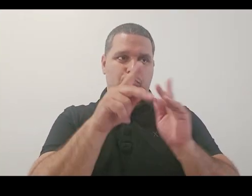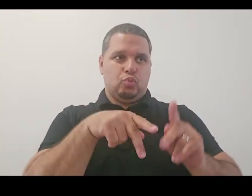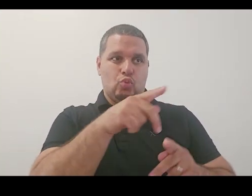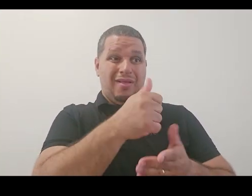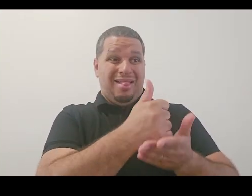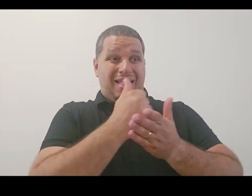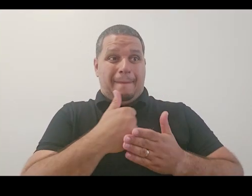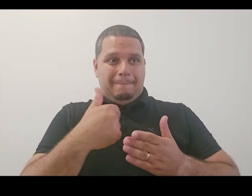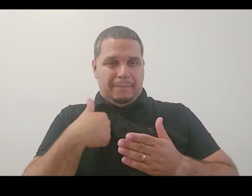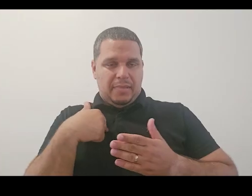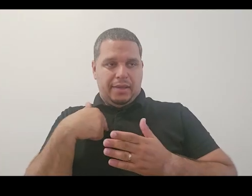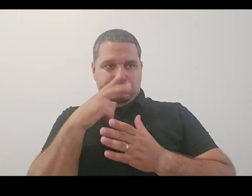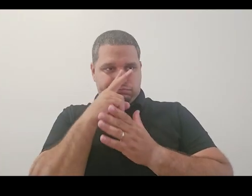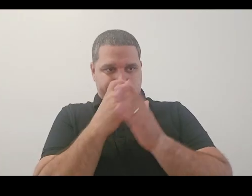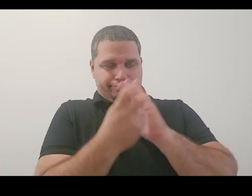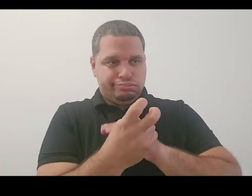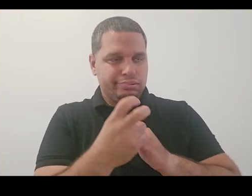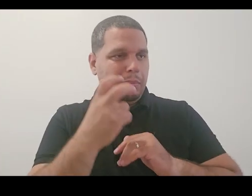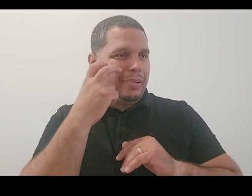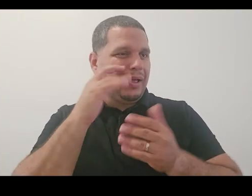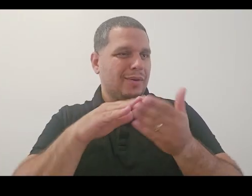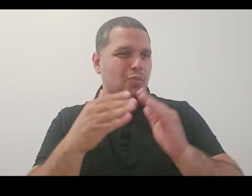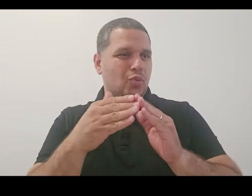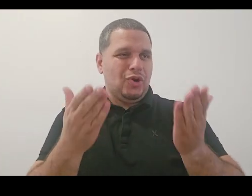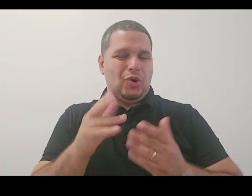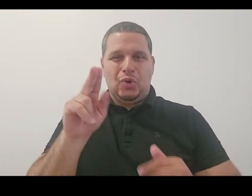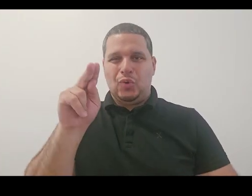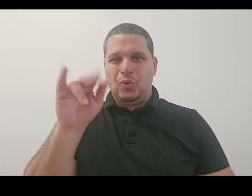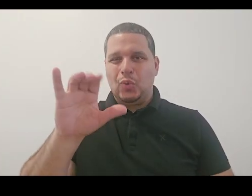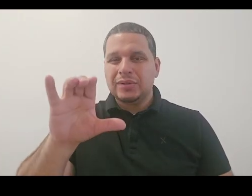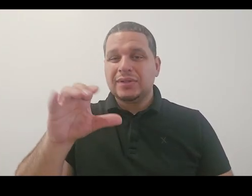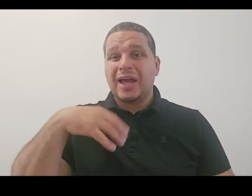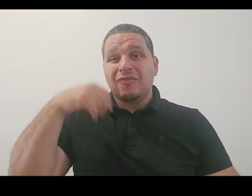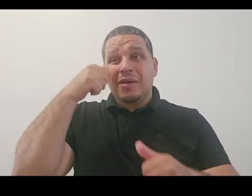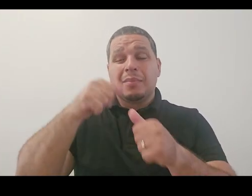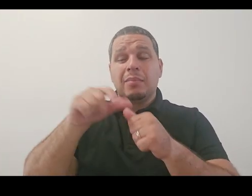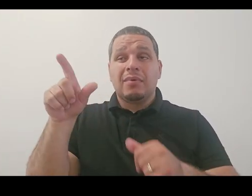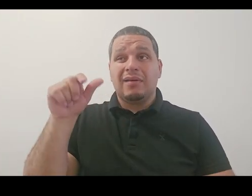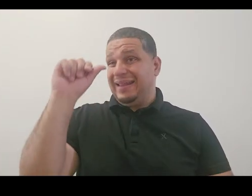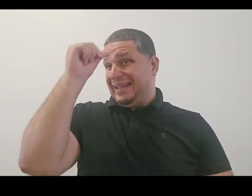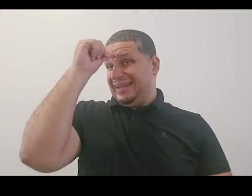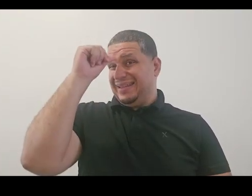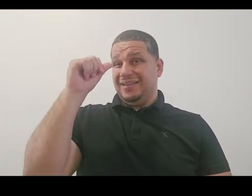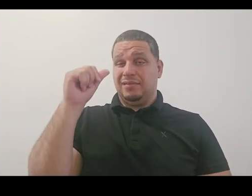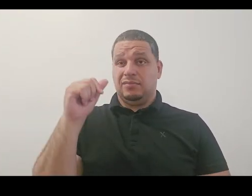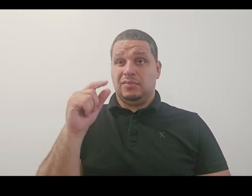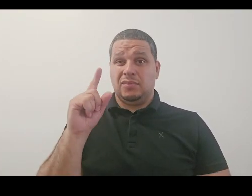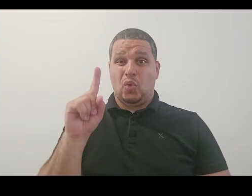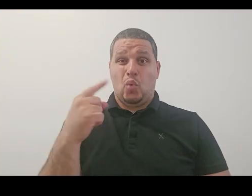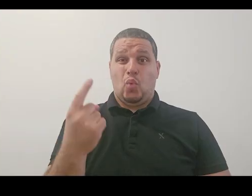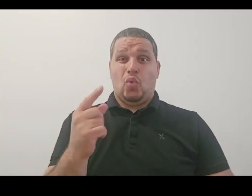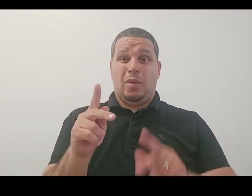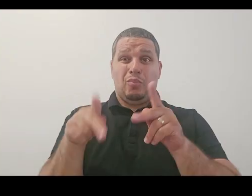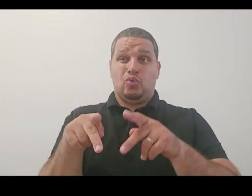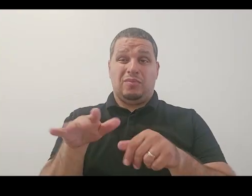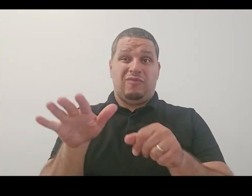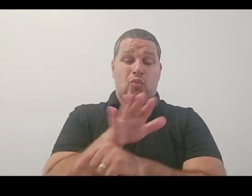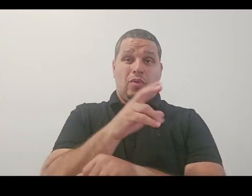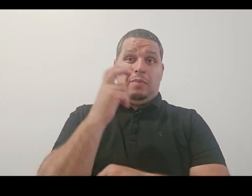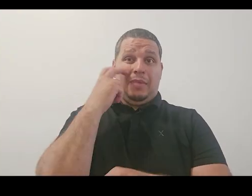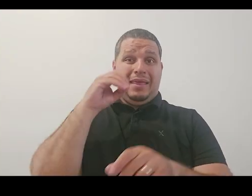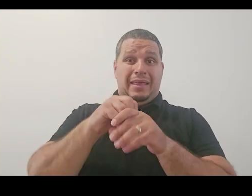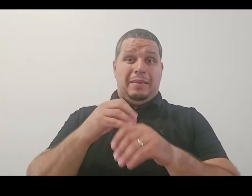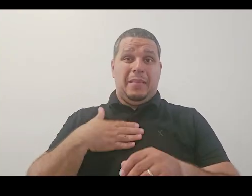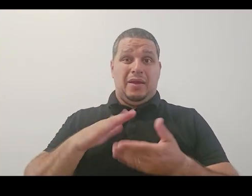community in New York, because in India, I mean, the only person totally blind in my community was my